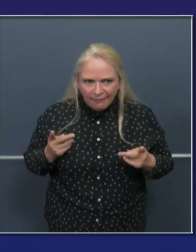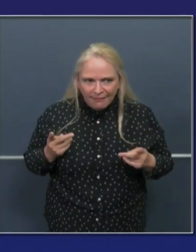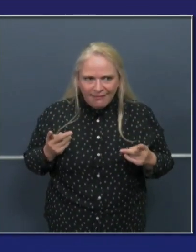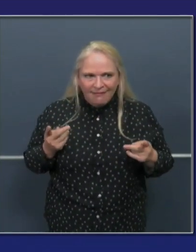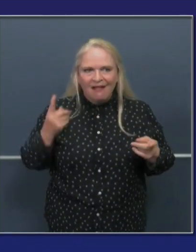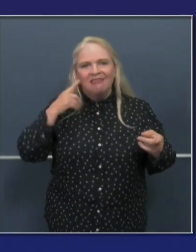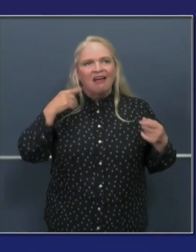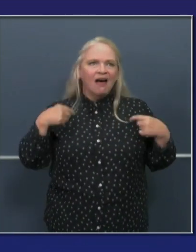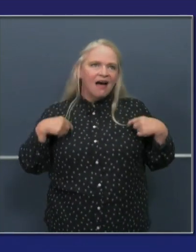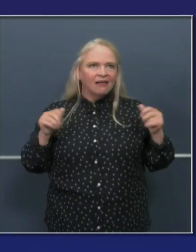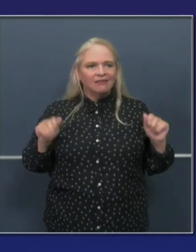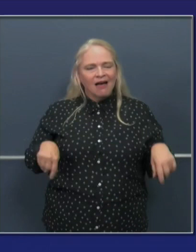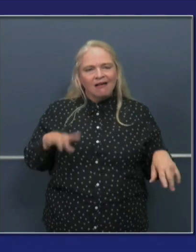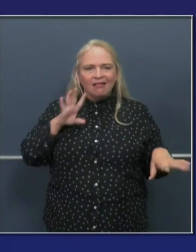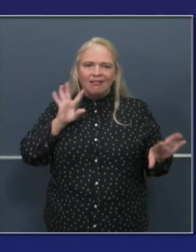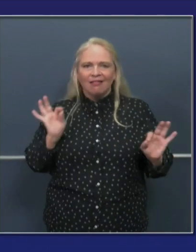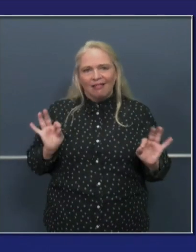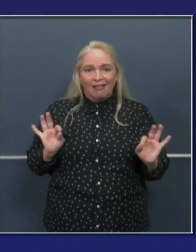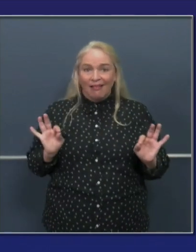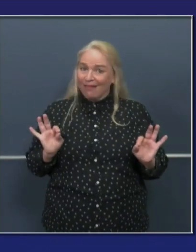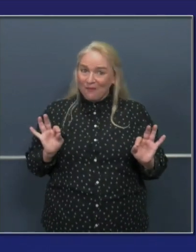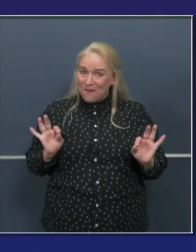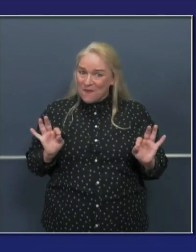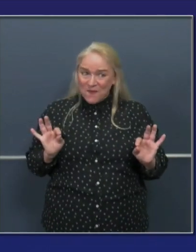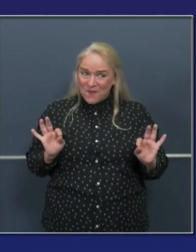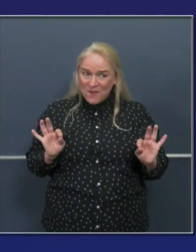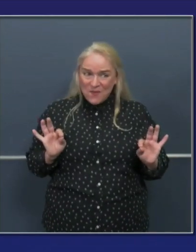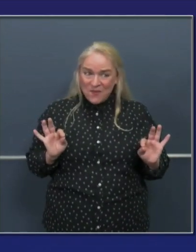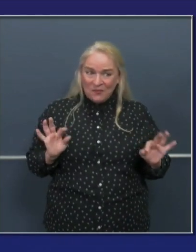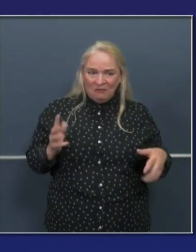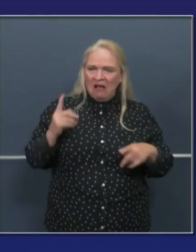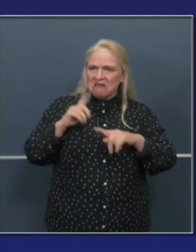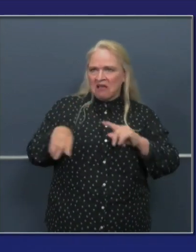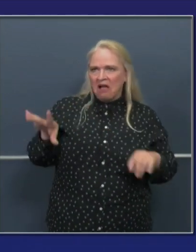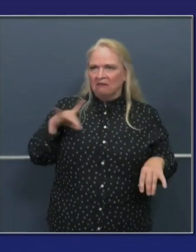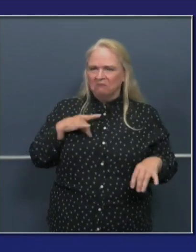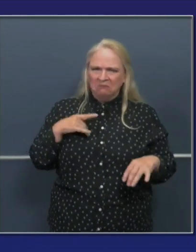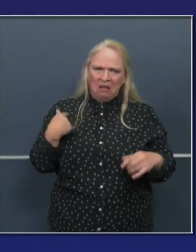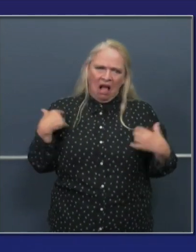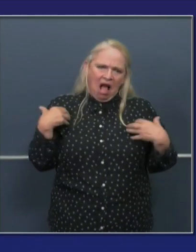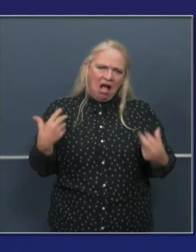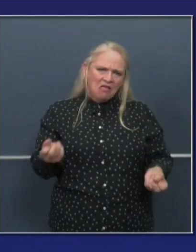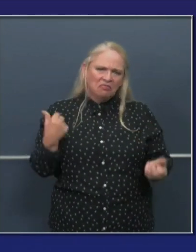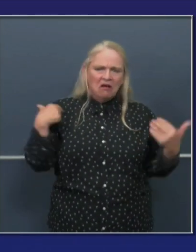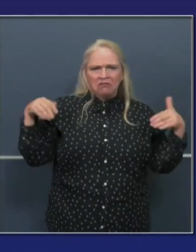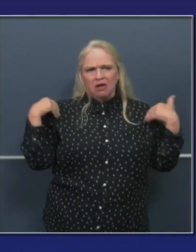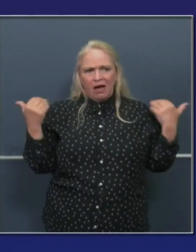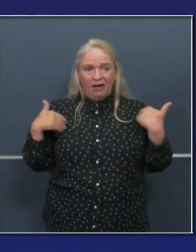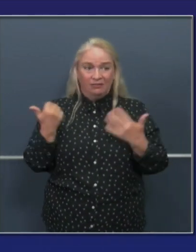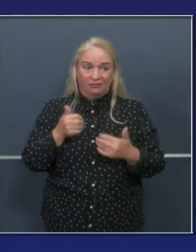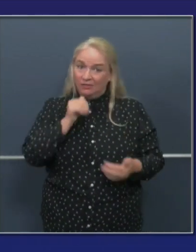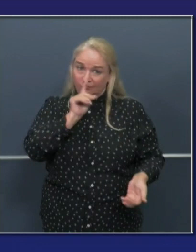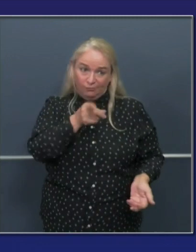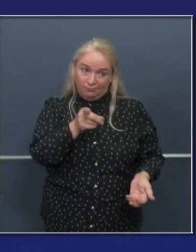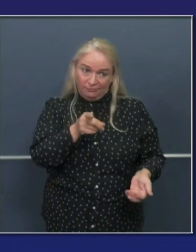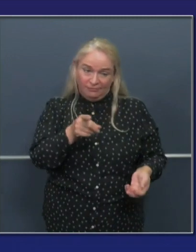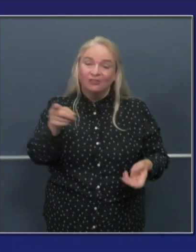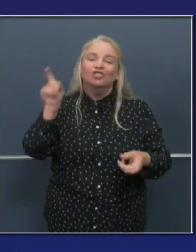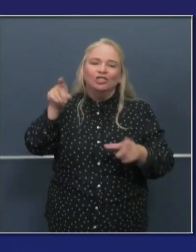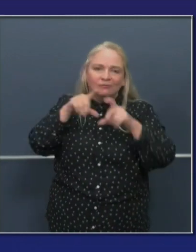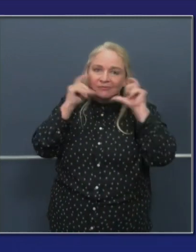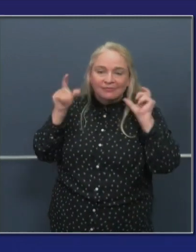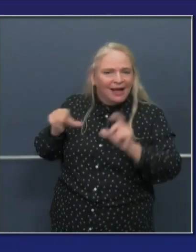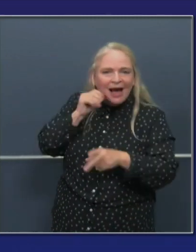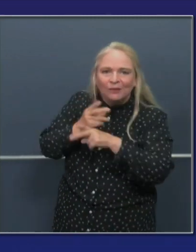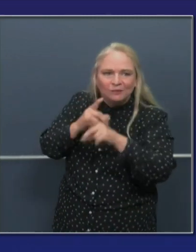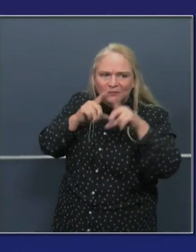mixing outside of households and those that are not practicing physical distancing as they should, wearing masks as they must, but we're